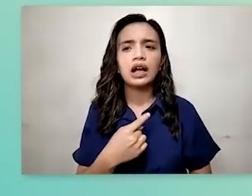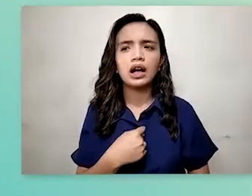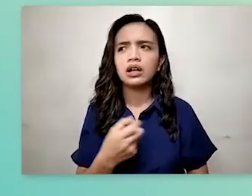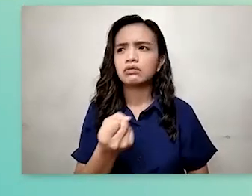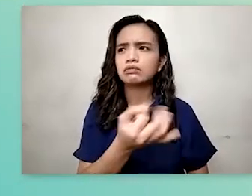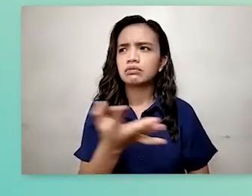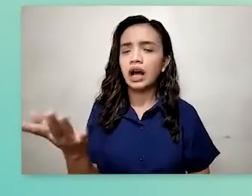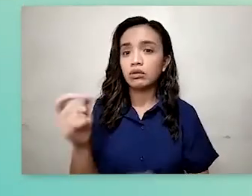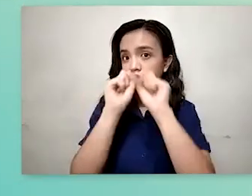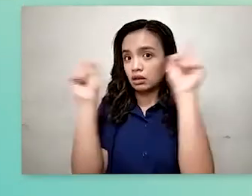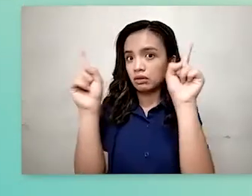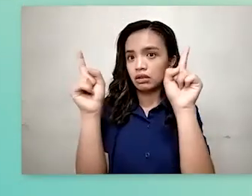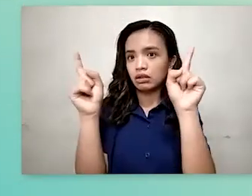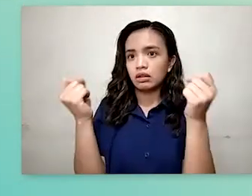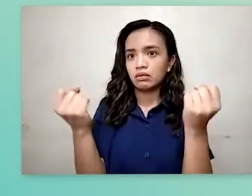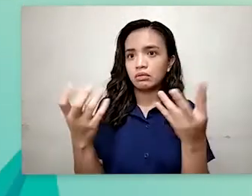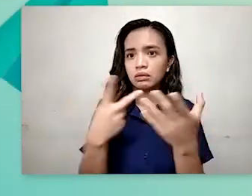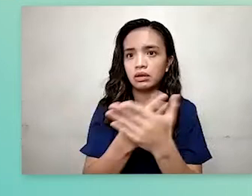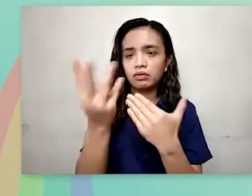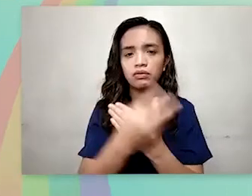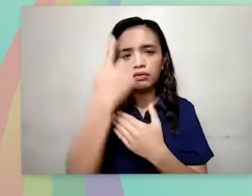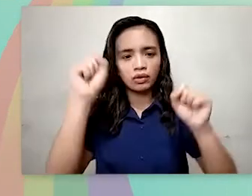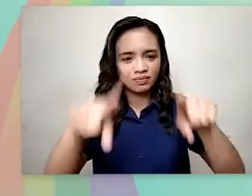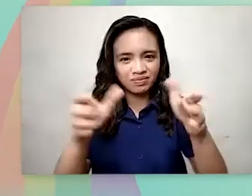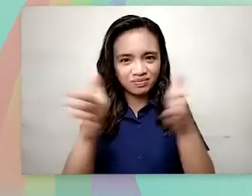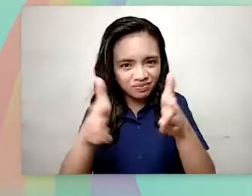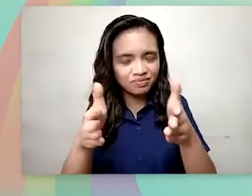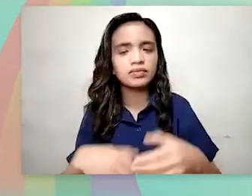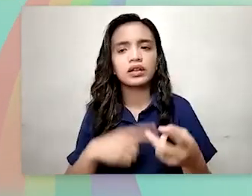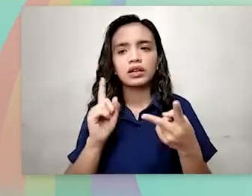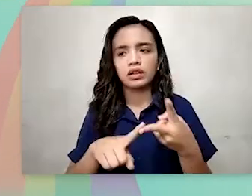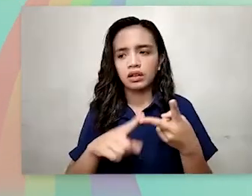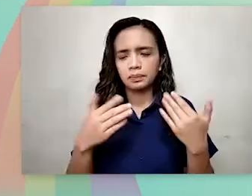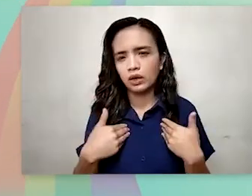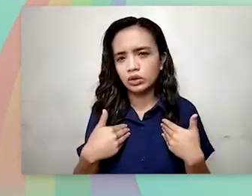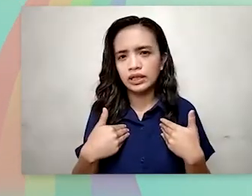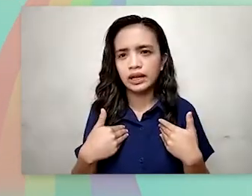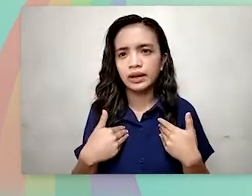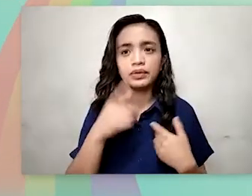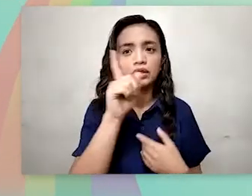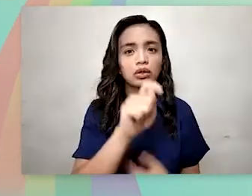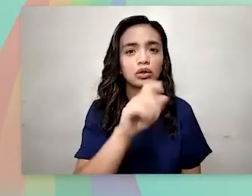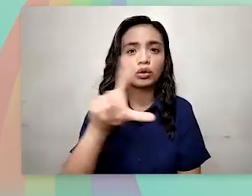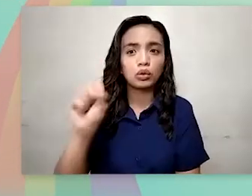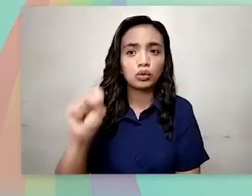at how many of them have. They have loan programs for sari-sari stores. They have tools to